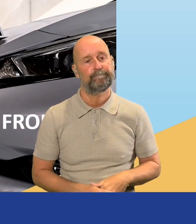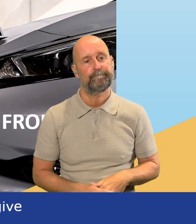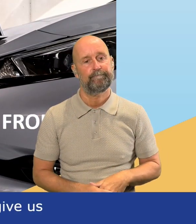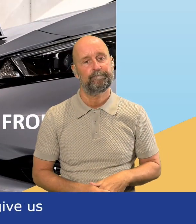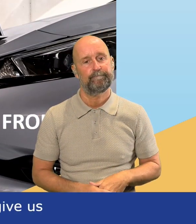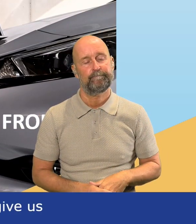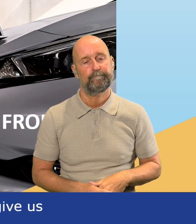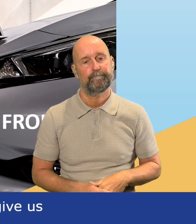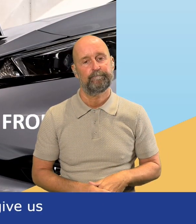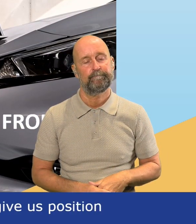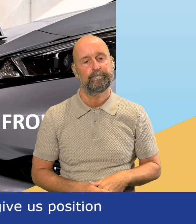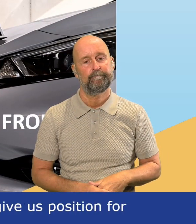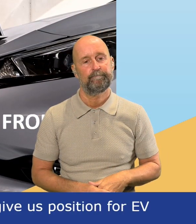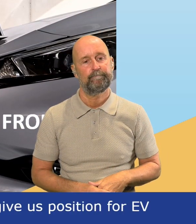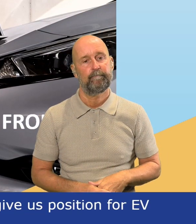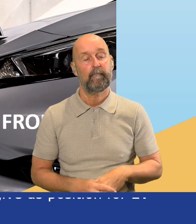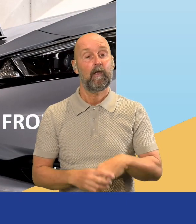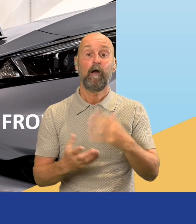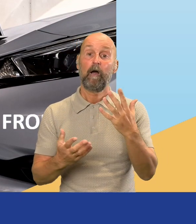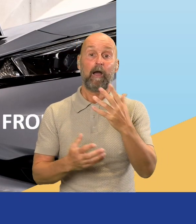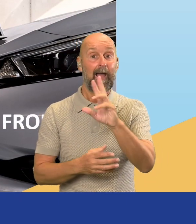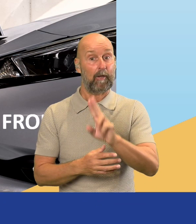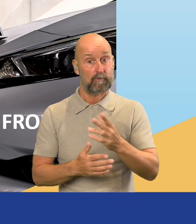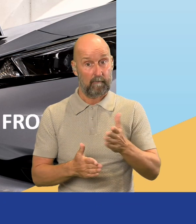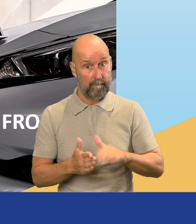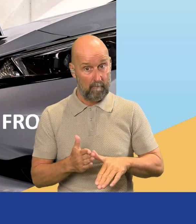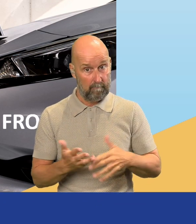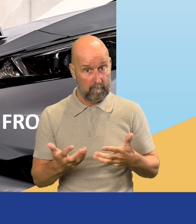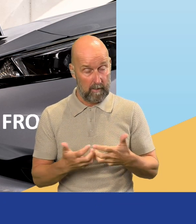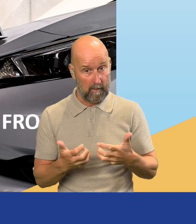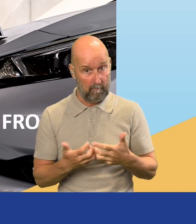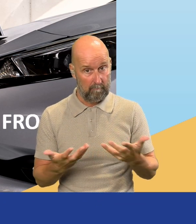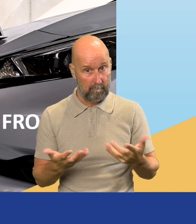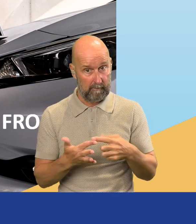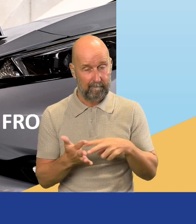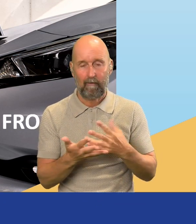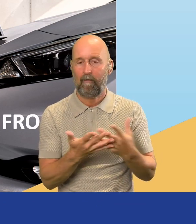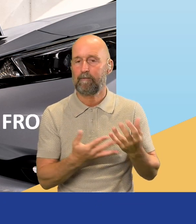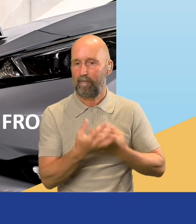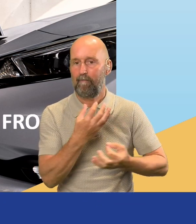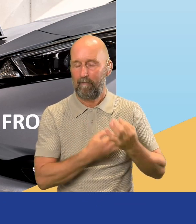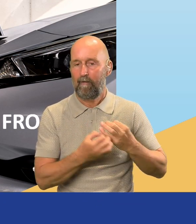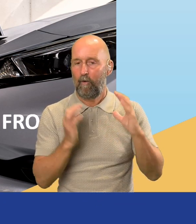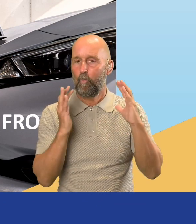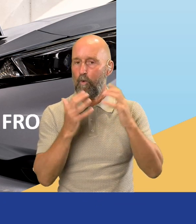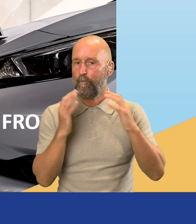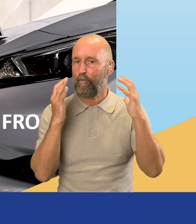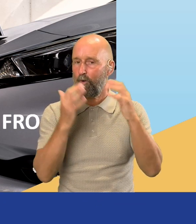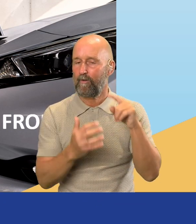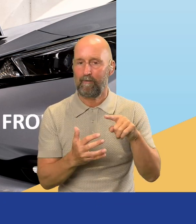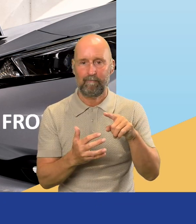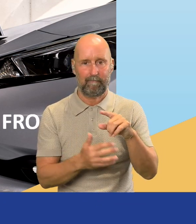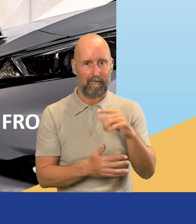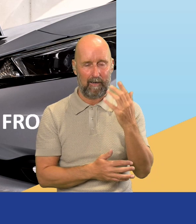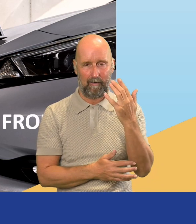So where does the electricity come from with an EV? And this is another question we often can worry about a little bit in terms of,